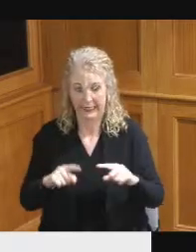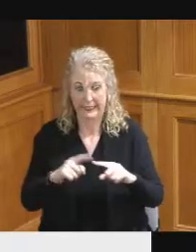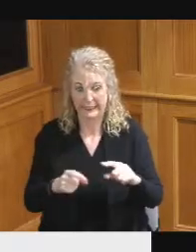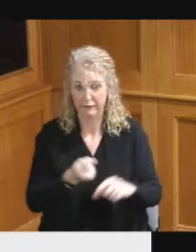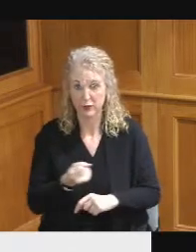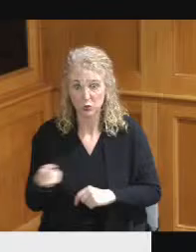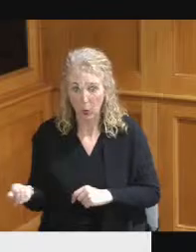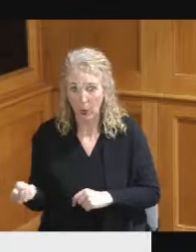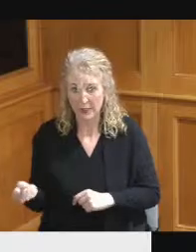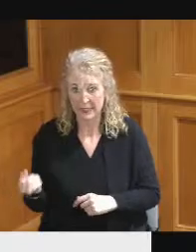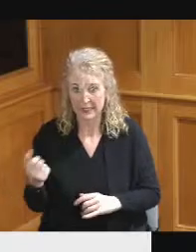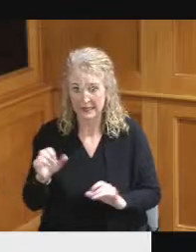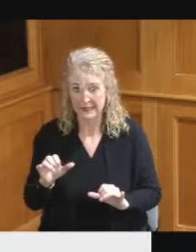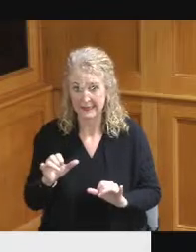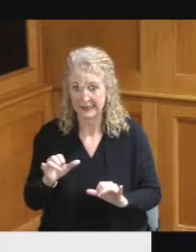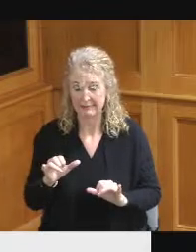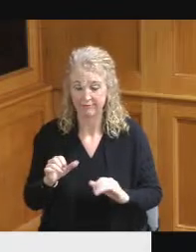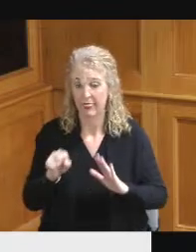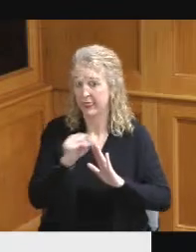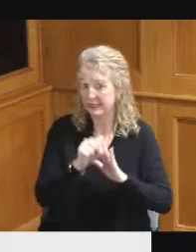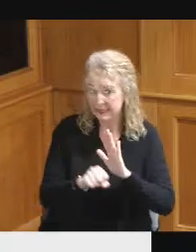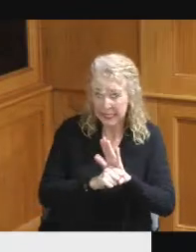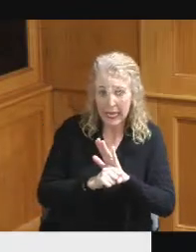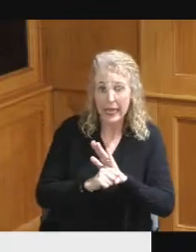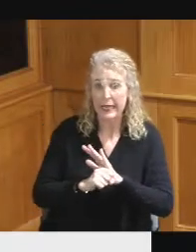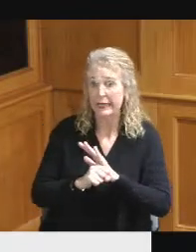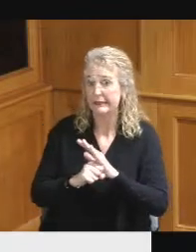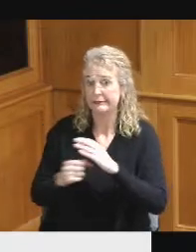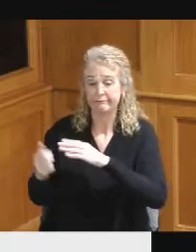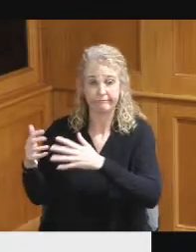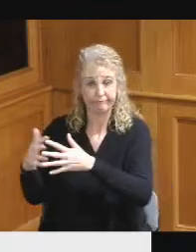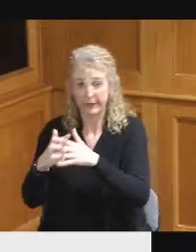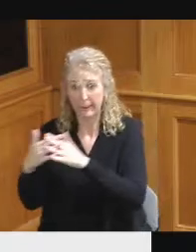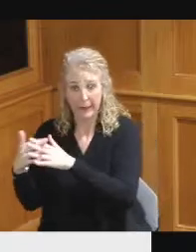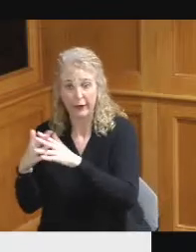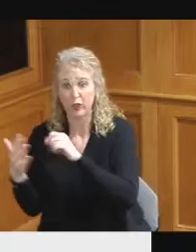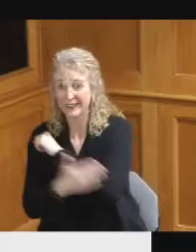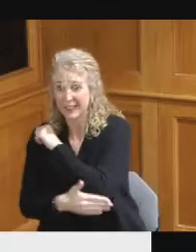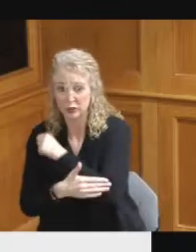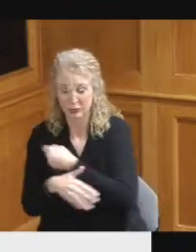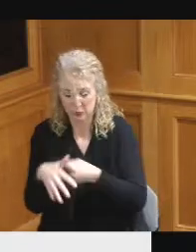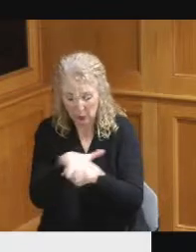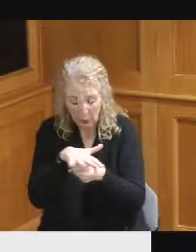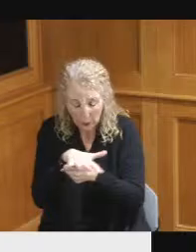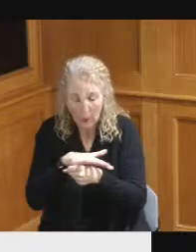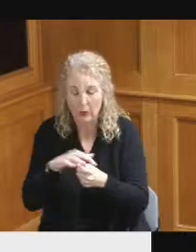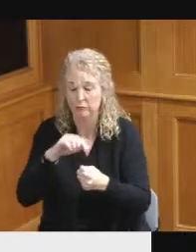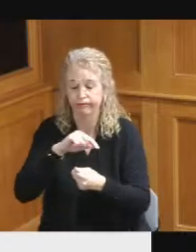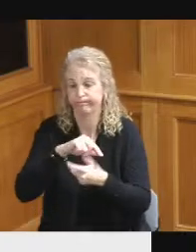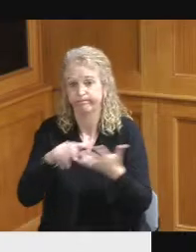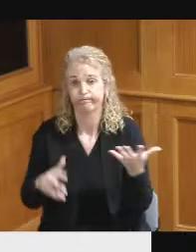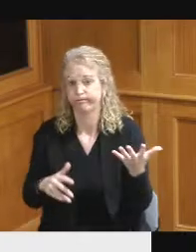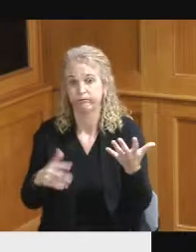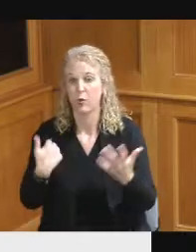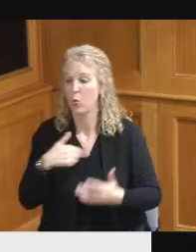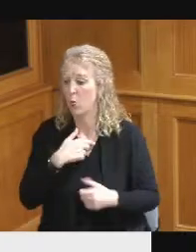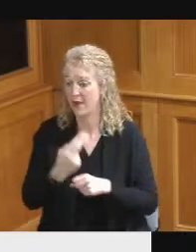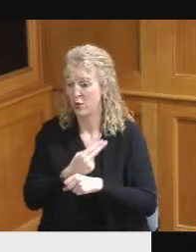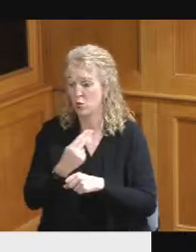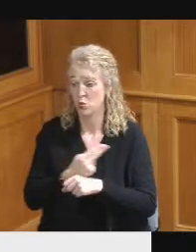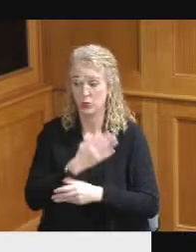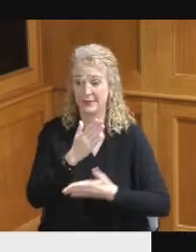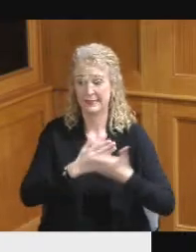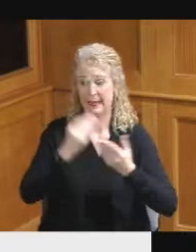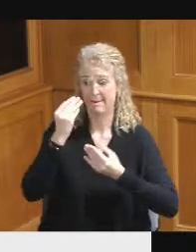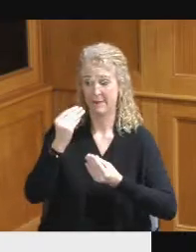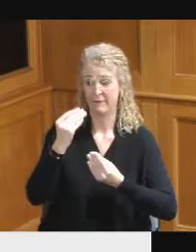span the state to federal level, and actually even the local level. So, for example, we use